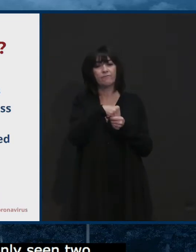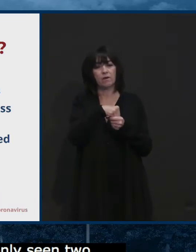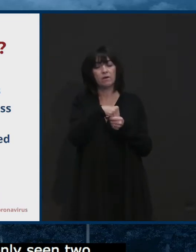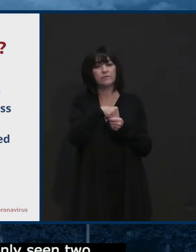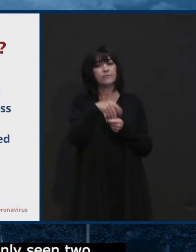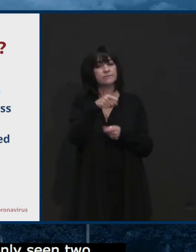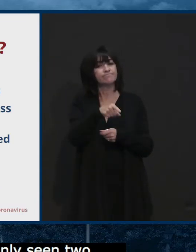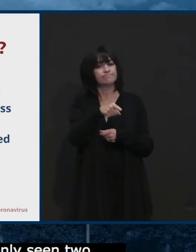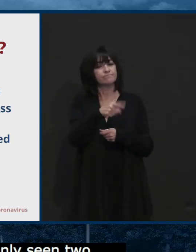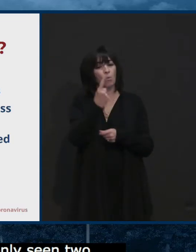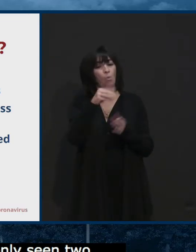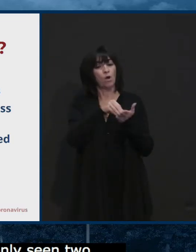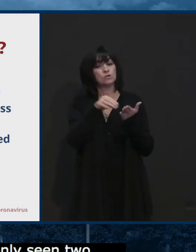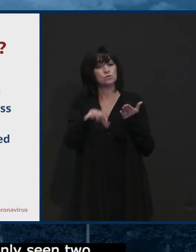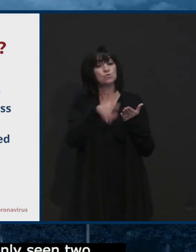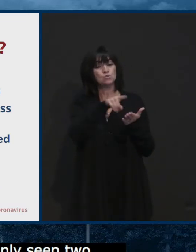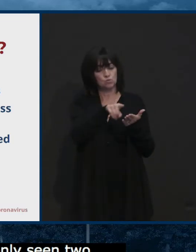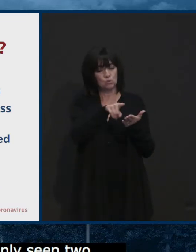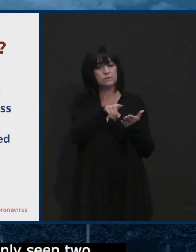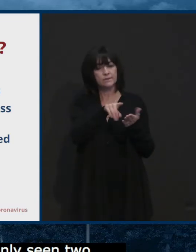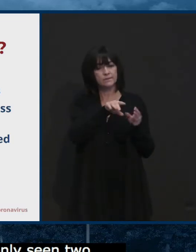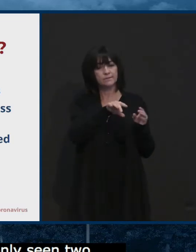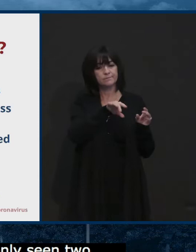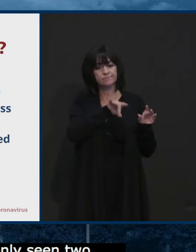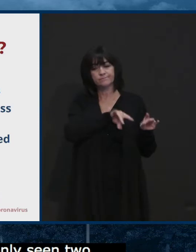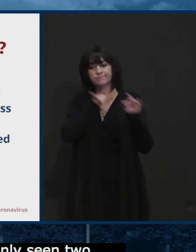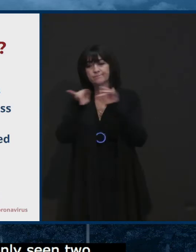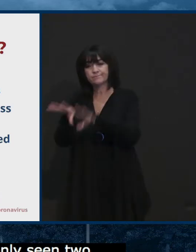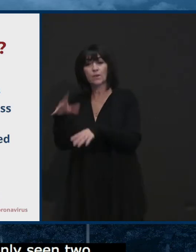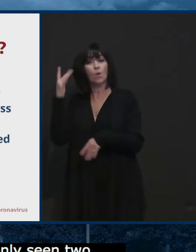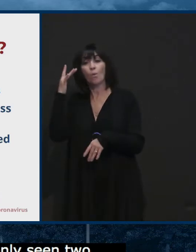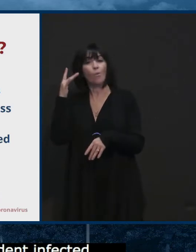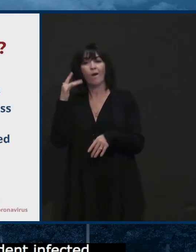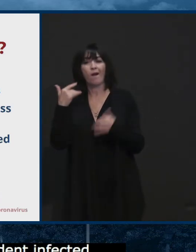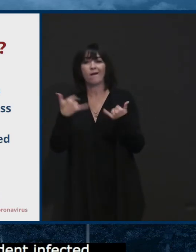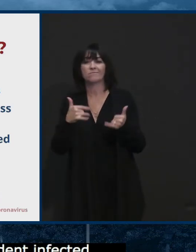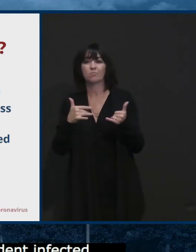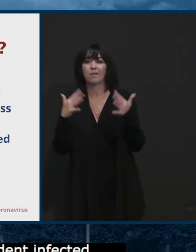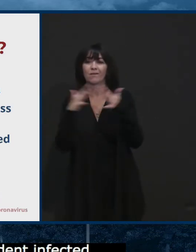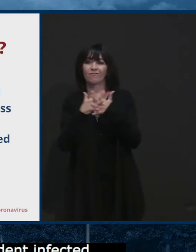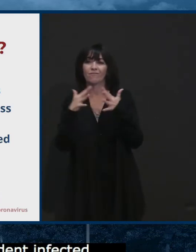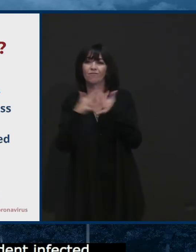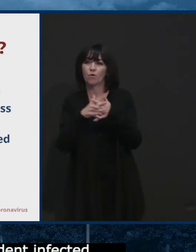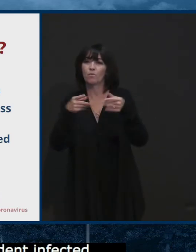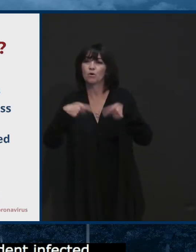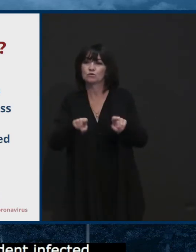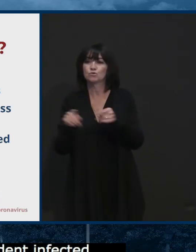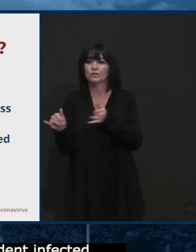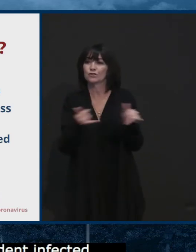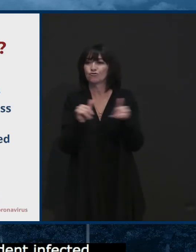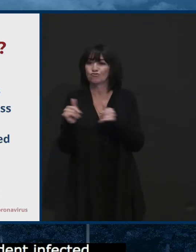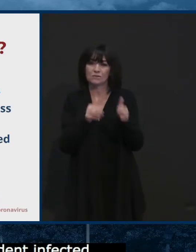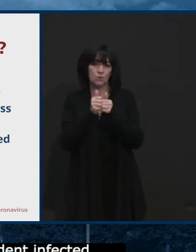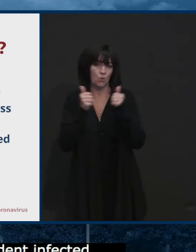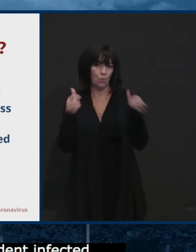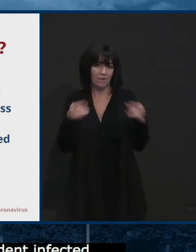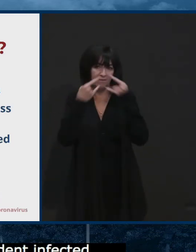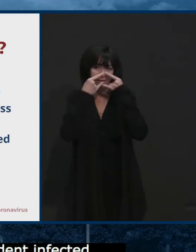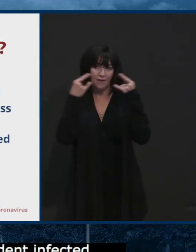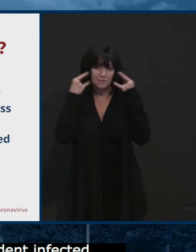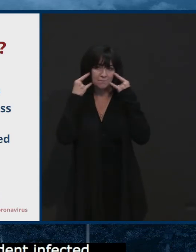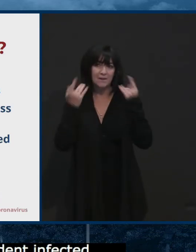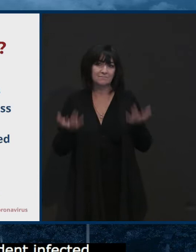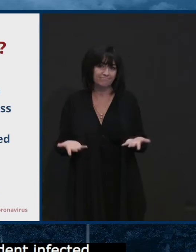likely one student infected another while they were playing tackle football at recess without a mask. We have one other